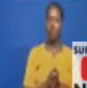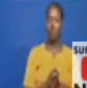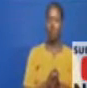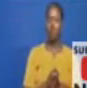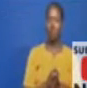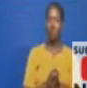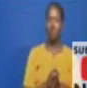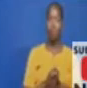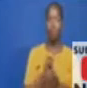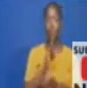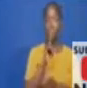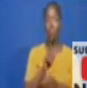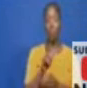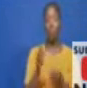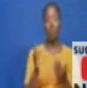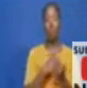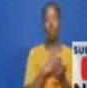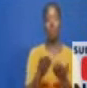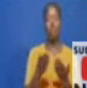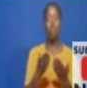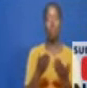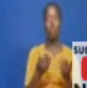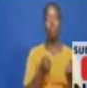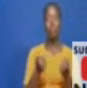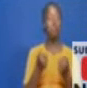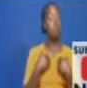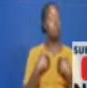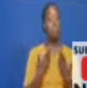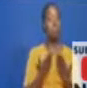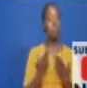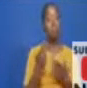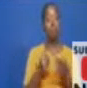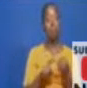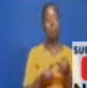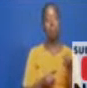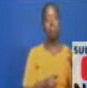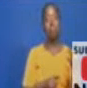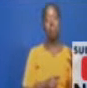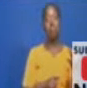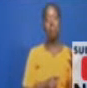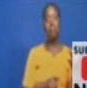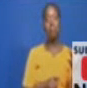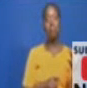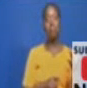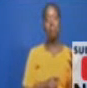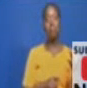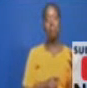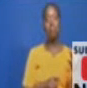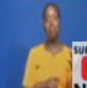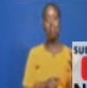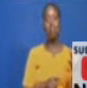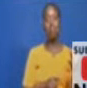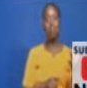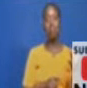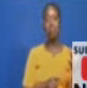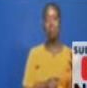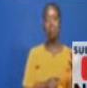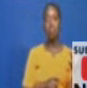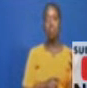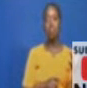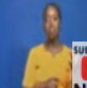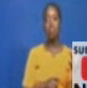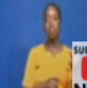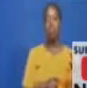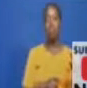One, whether he owns a car, because not stated there. Two. But is he obligated to own a car? There are many people who don't own